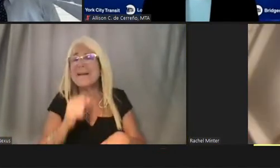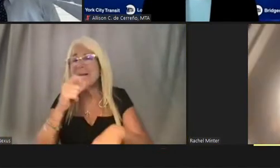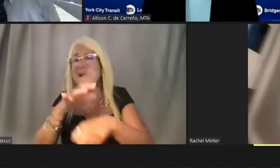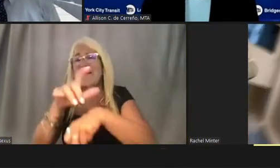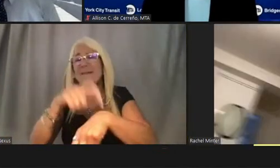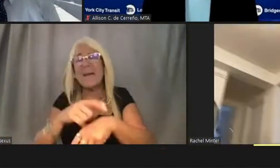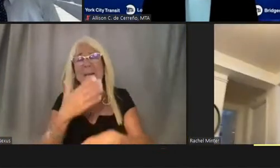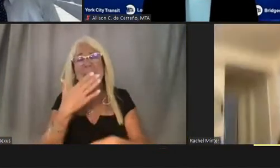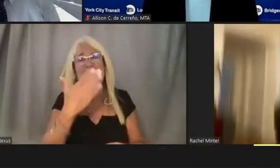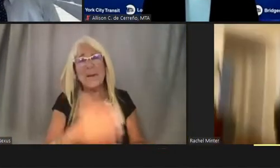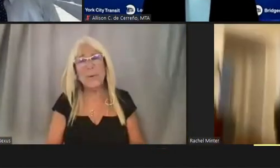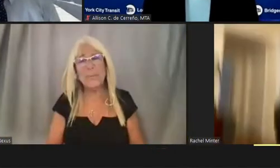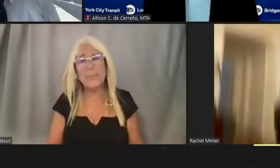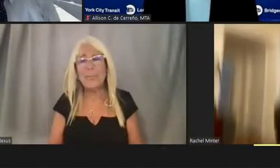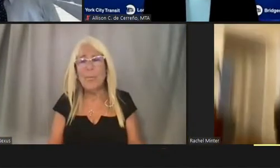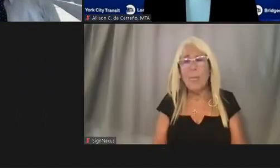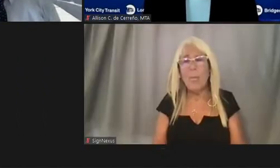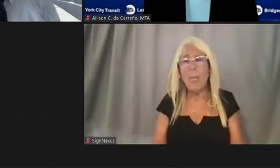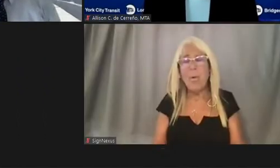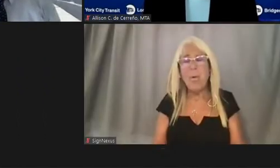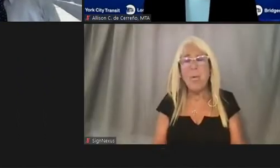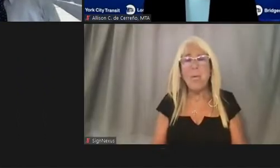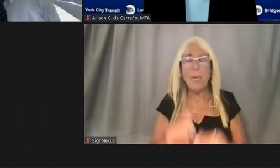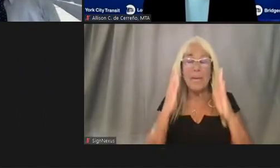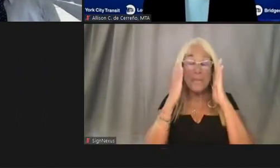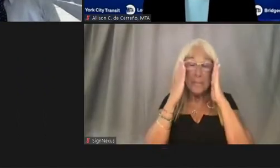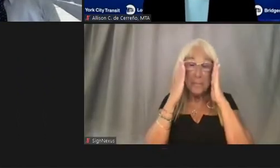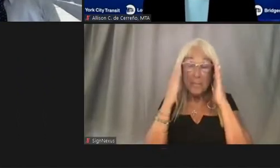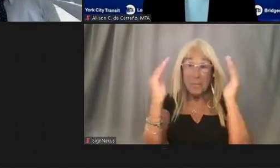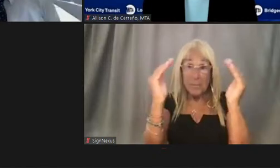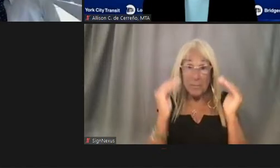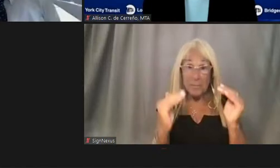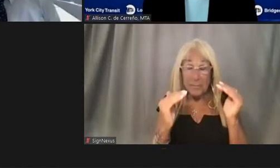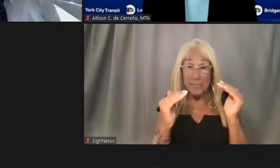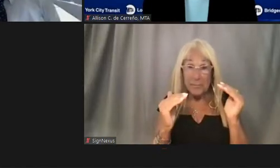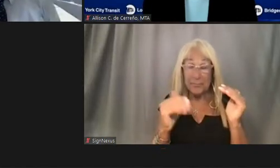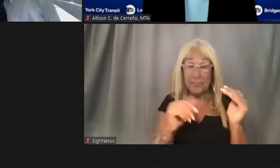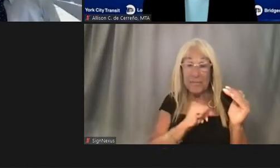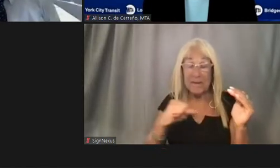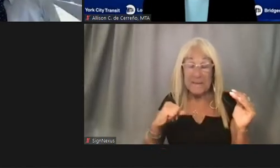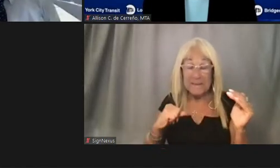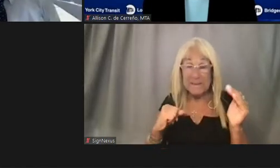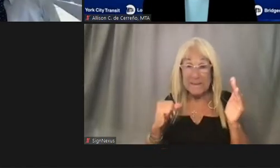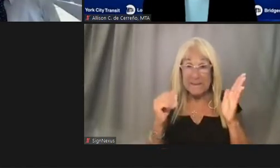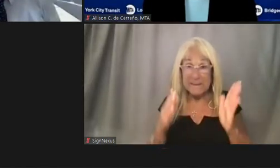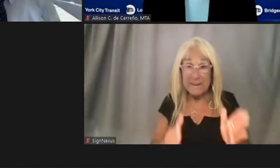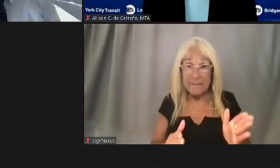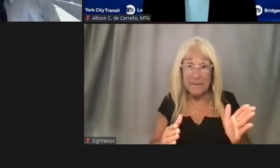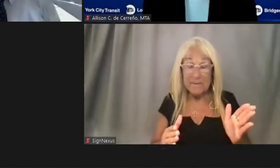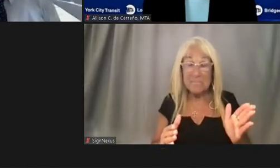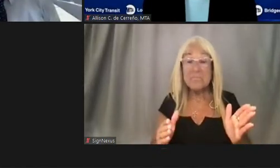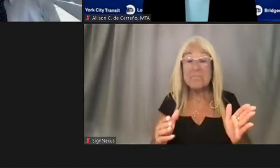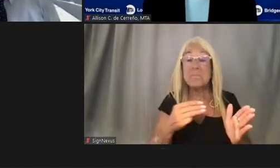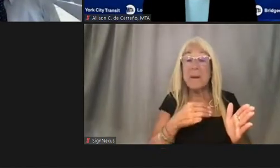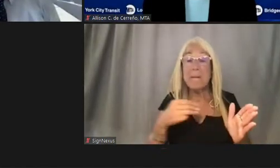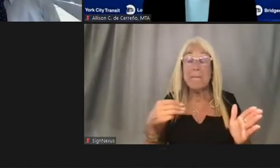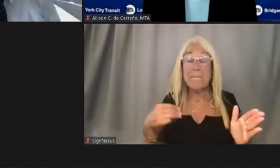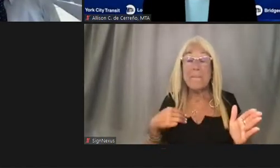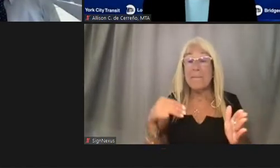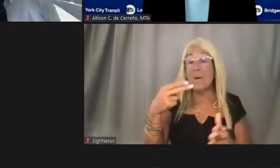you thank you our next speaker is assembly member Harvey Epstein